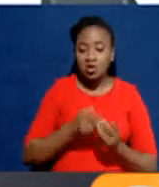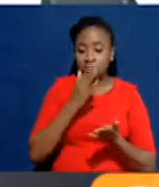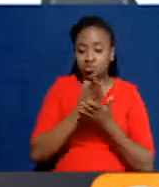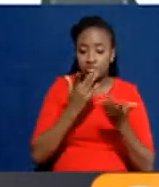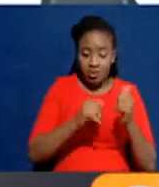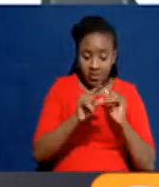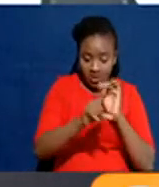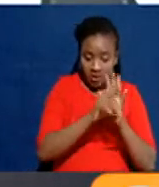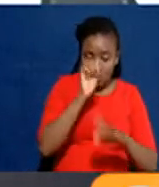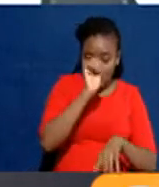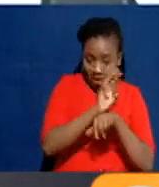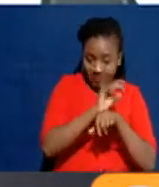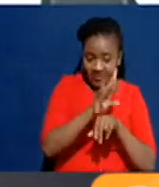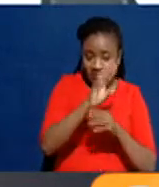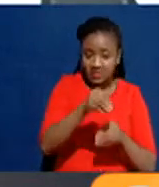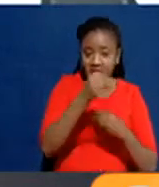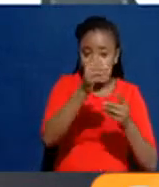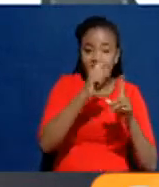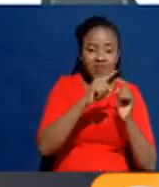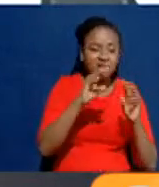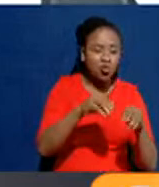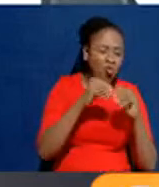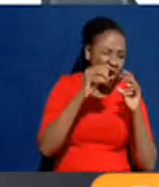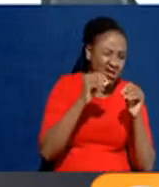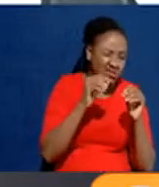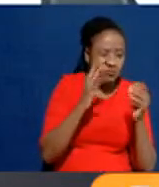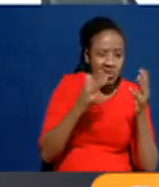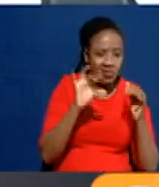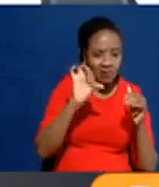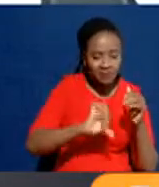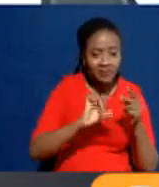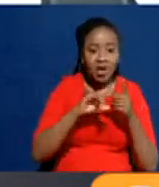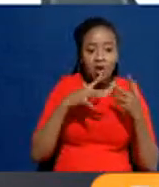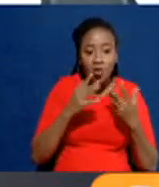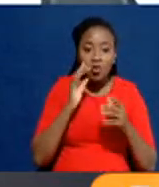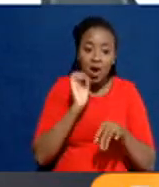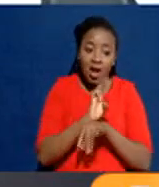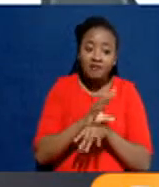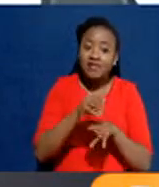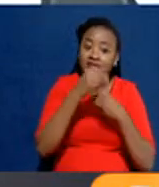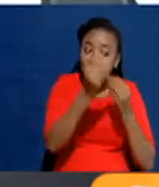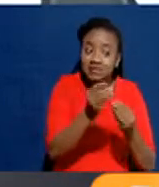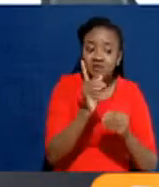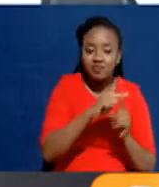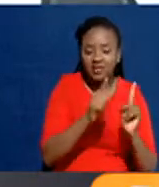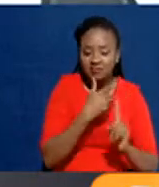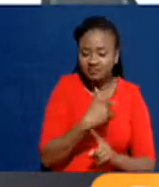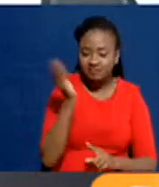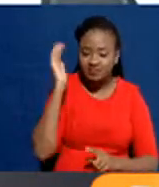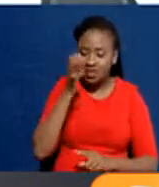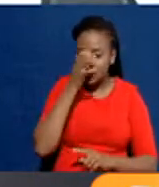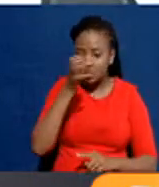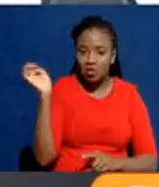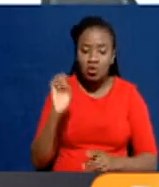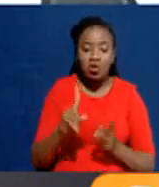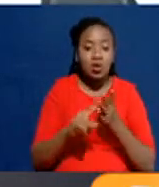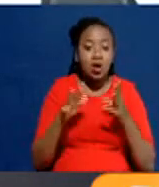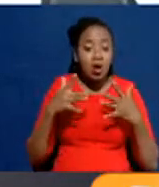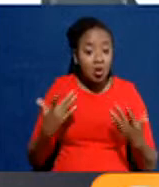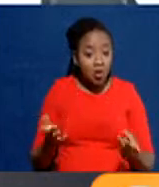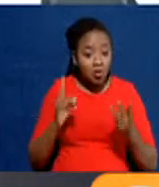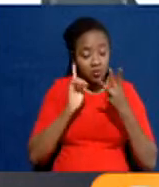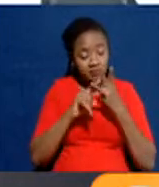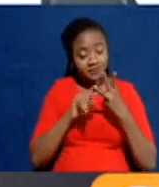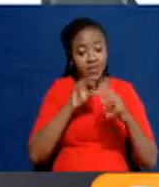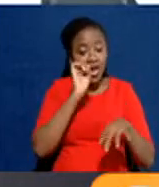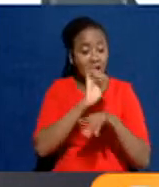is advice that is given and ignored, or maybe there is no advice that's given at all. Look, it's not just been an issue with